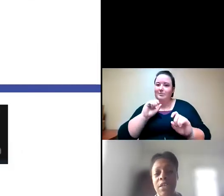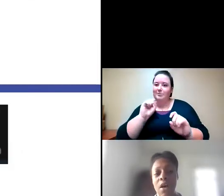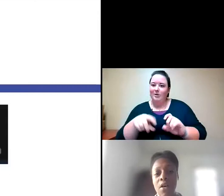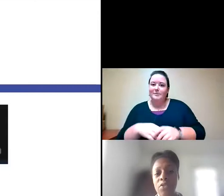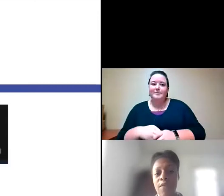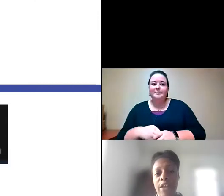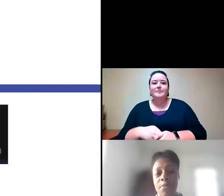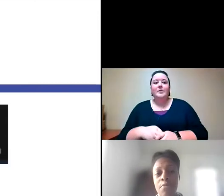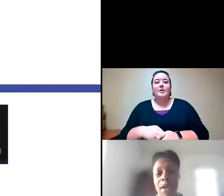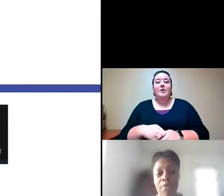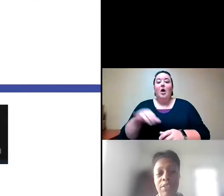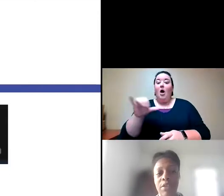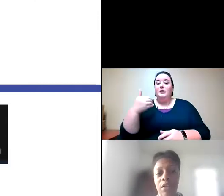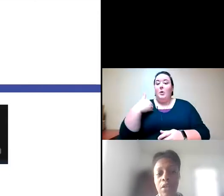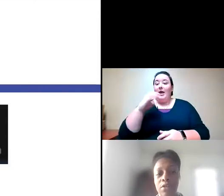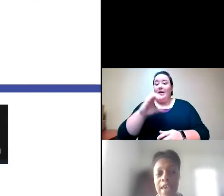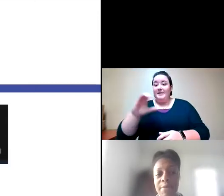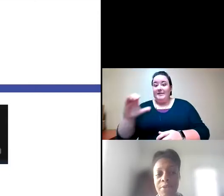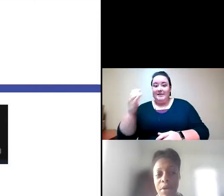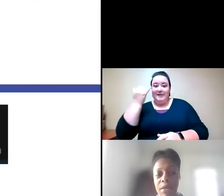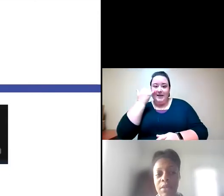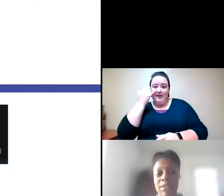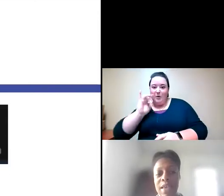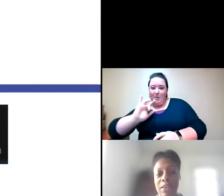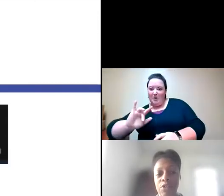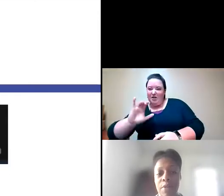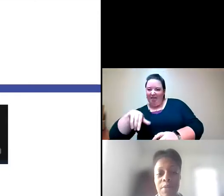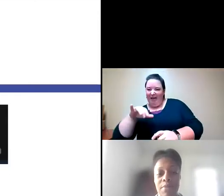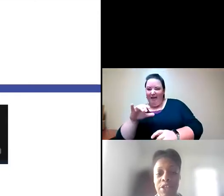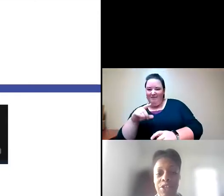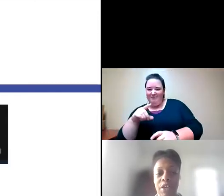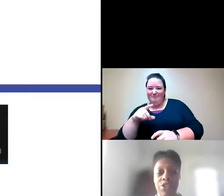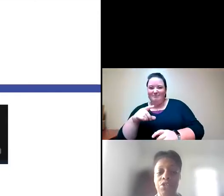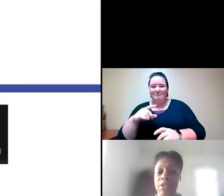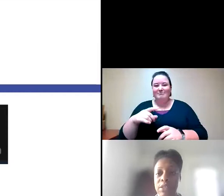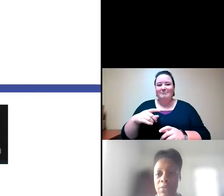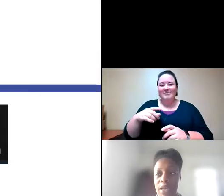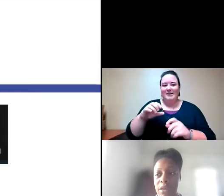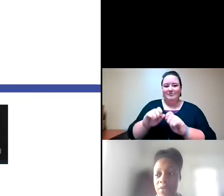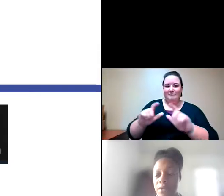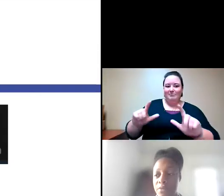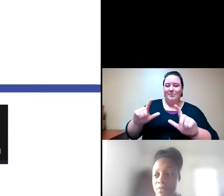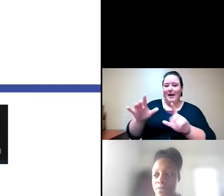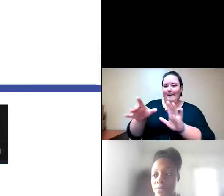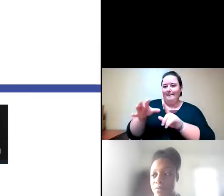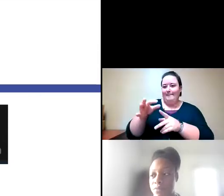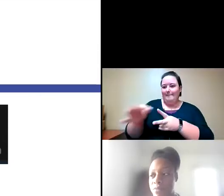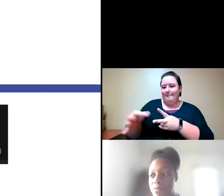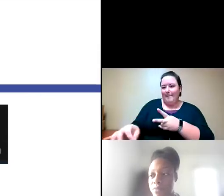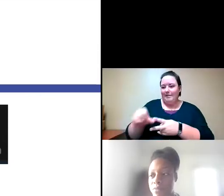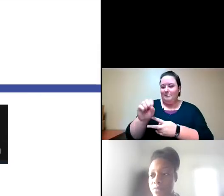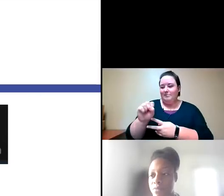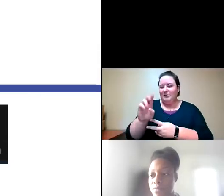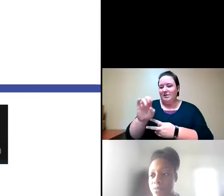Captioning is also available by pressing the closed caption button inside the Zoom application and choosing subtitles.